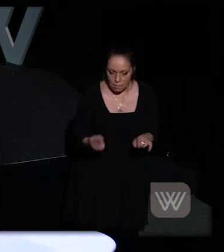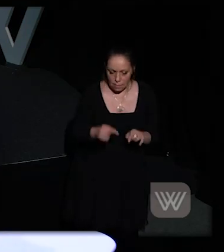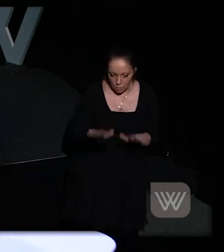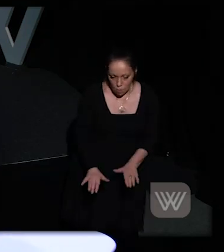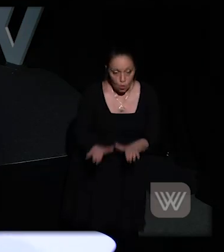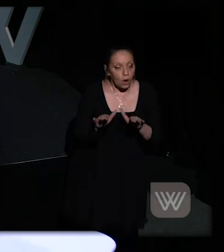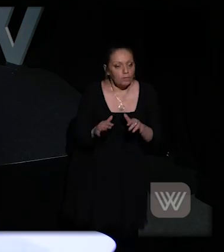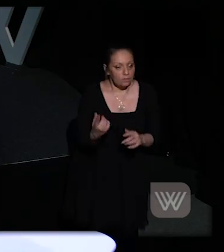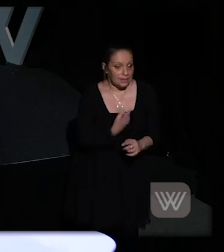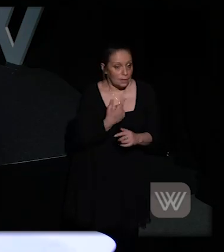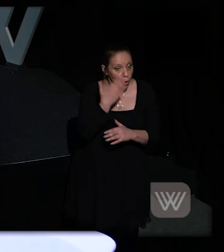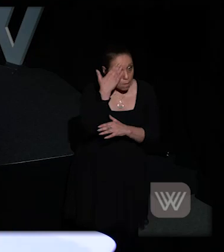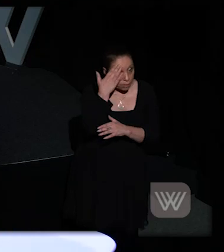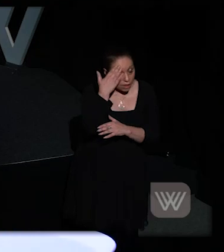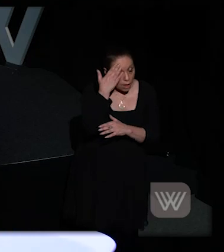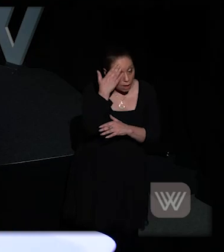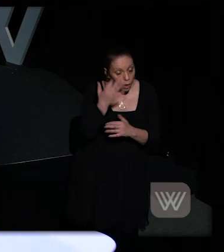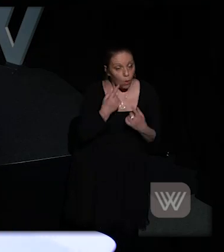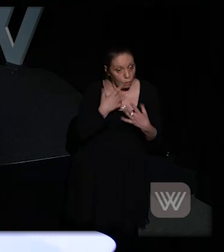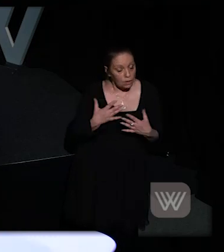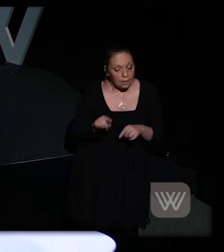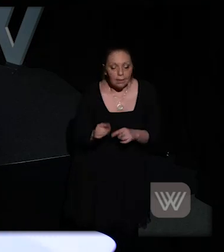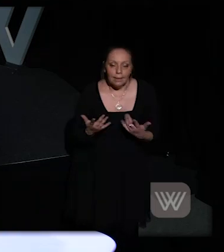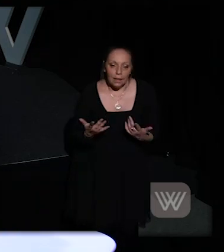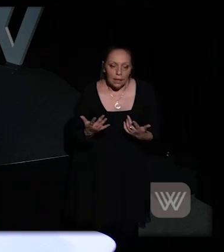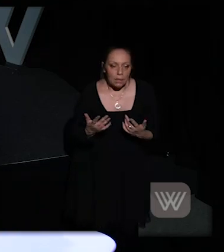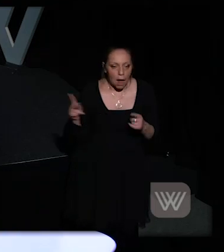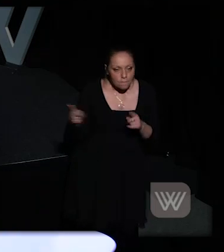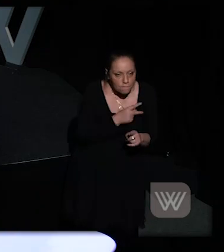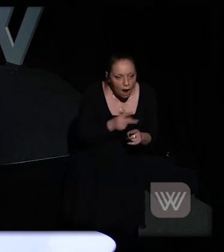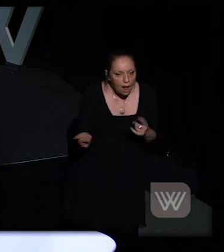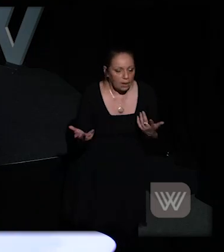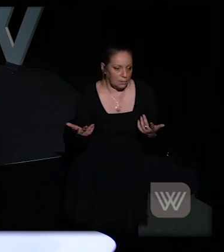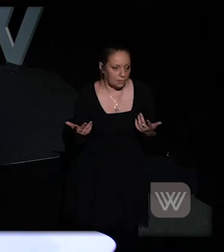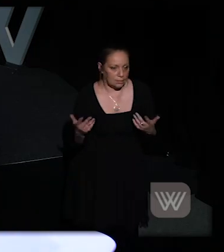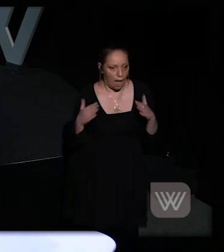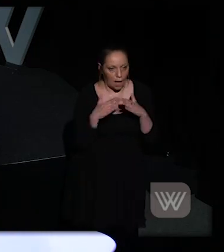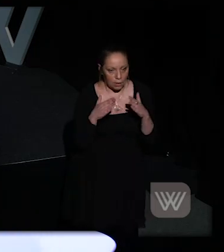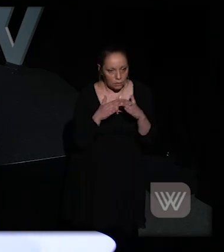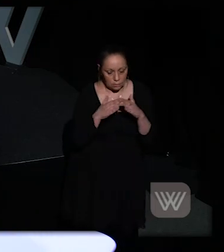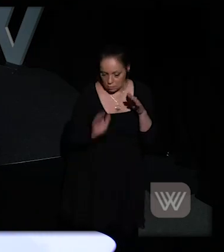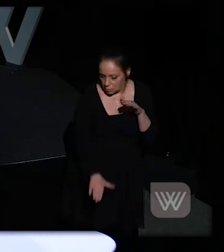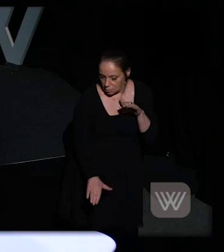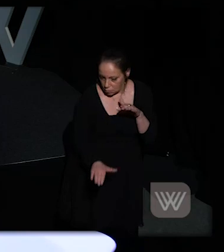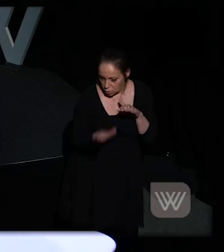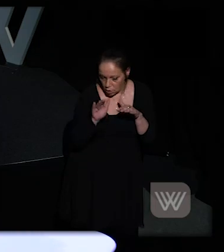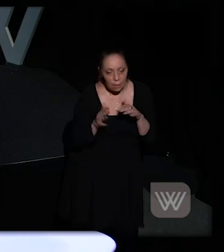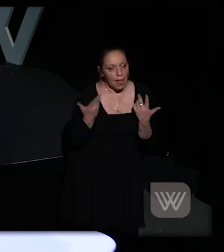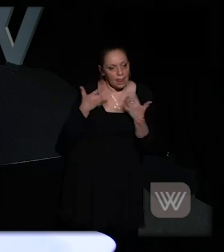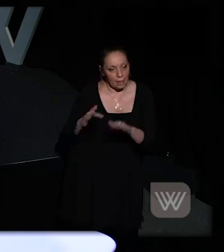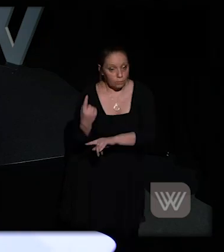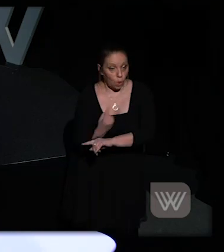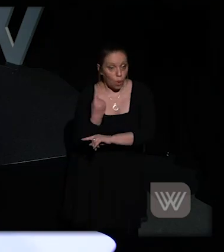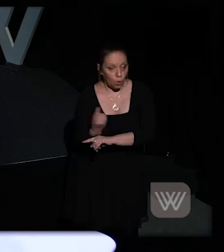up often by single mothers, but not always, but in really kind of violent, neglectful households, and they were completely left